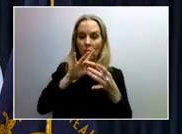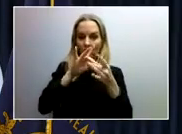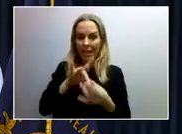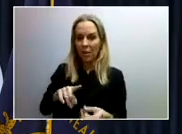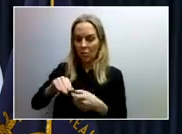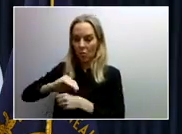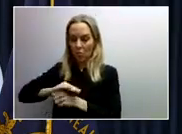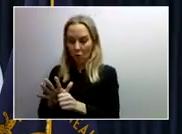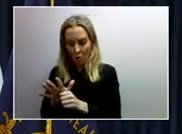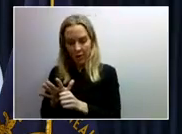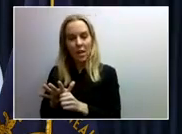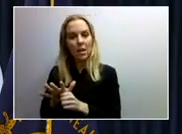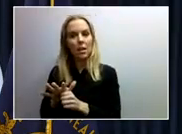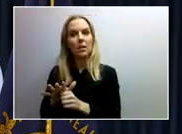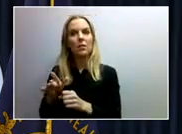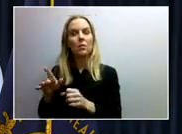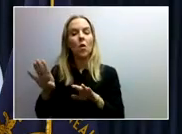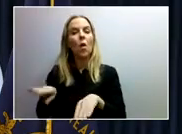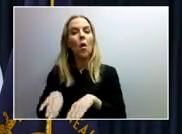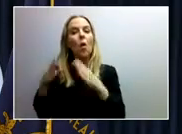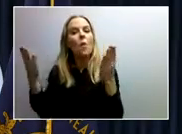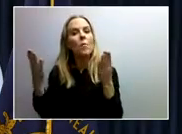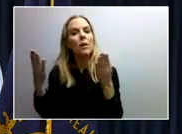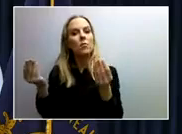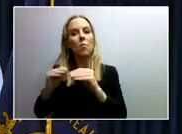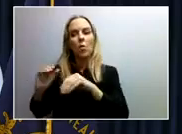to open more testing sites? Thank you.